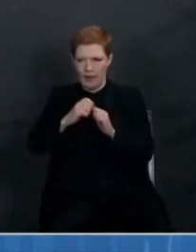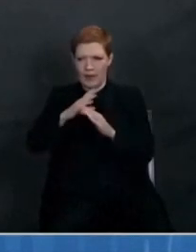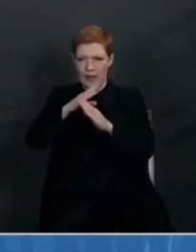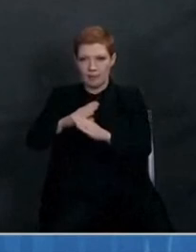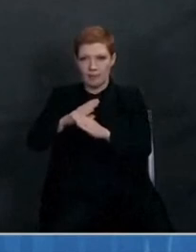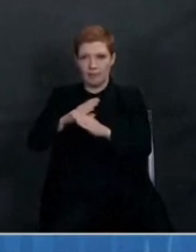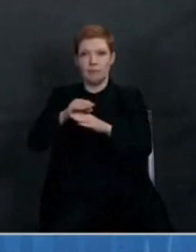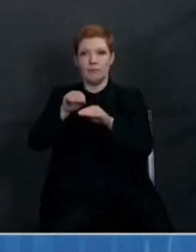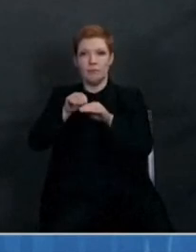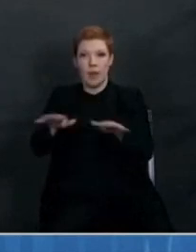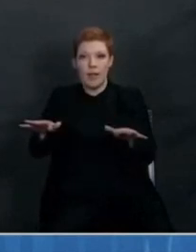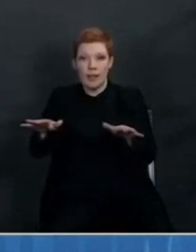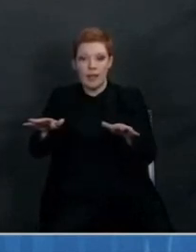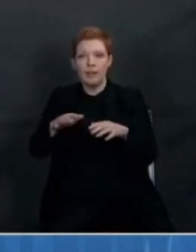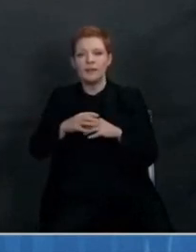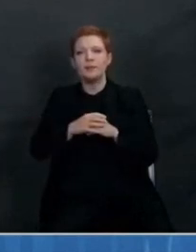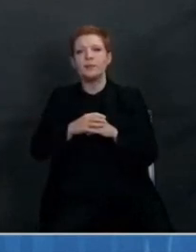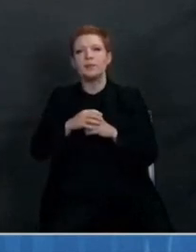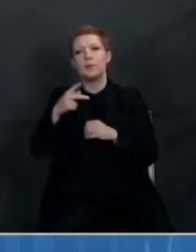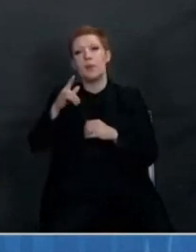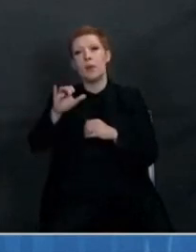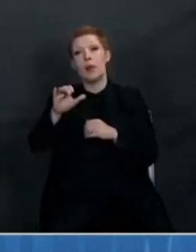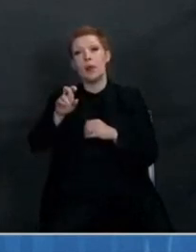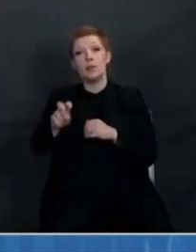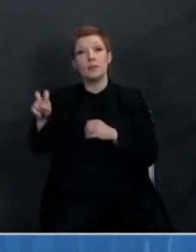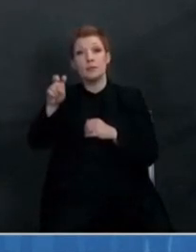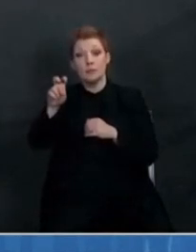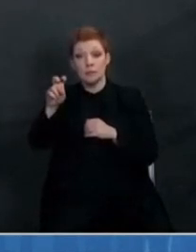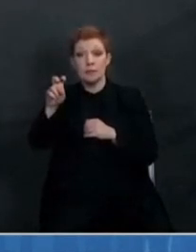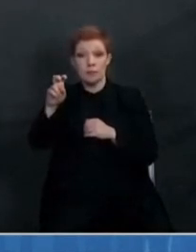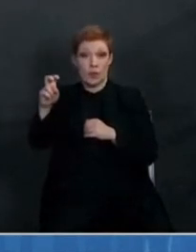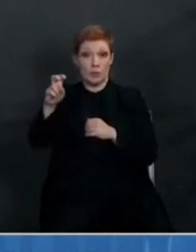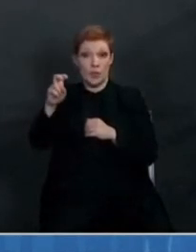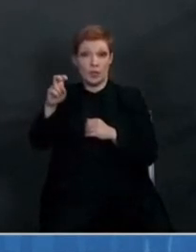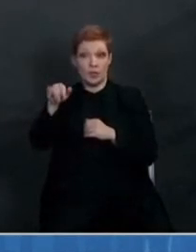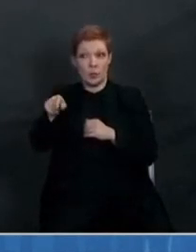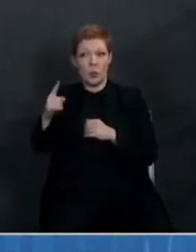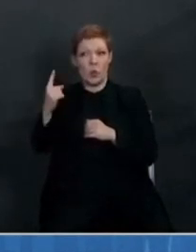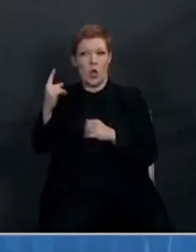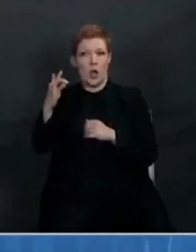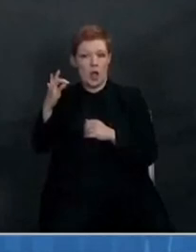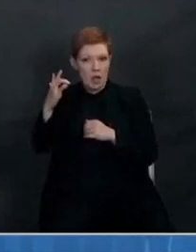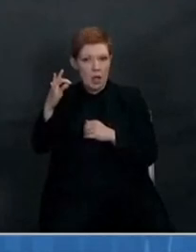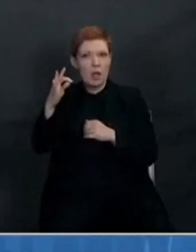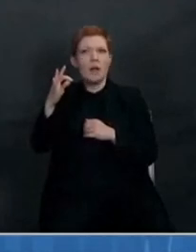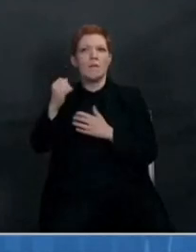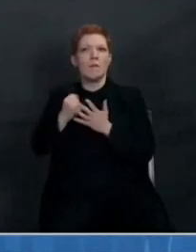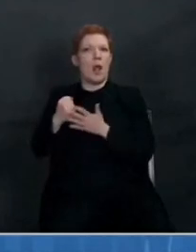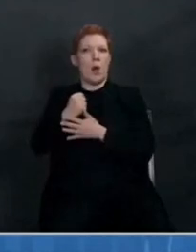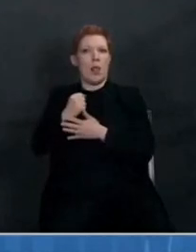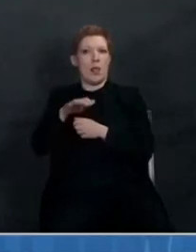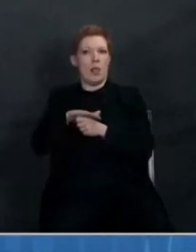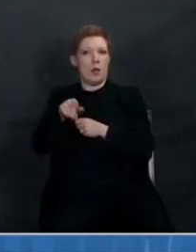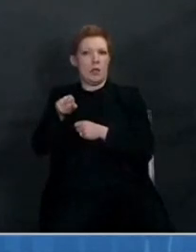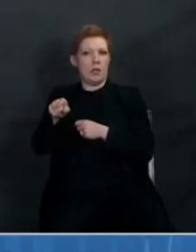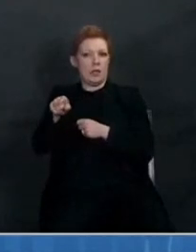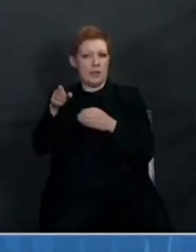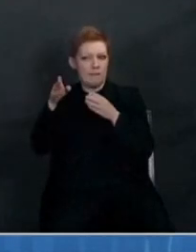highest, and public transportation is one of their priority areas. On the president's first full day in the